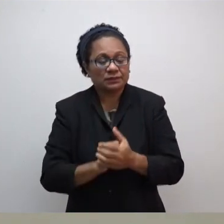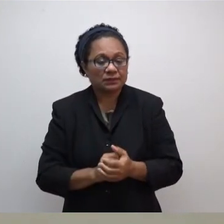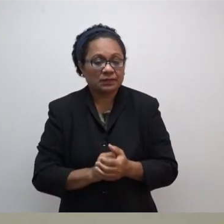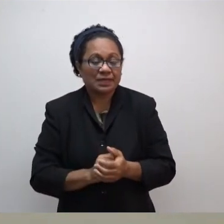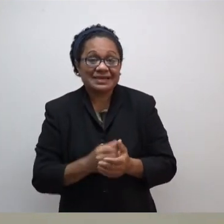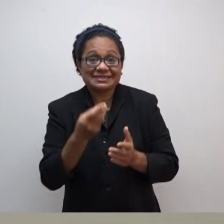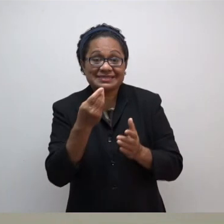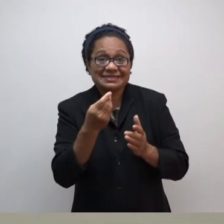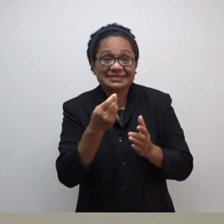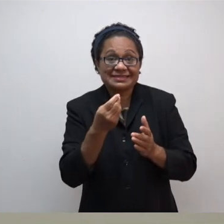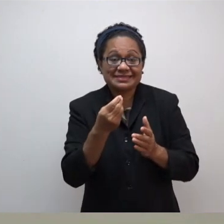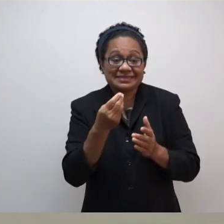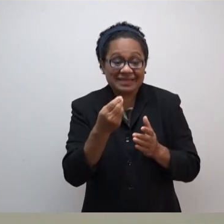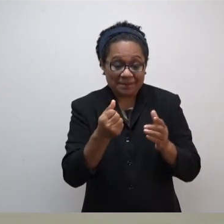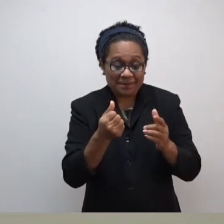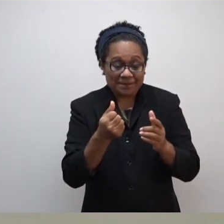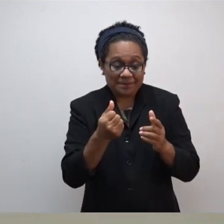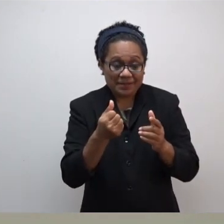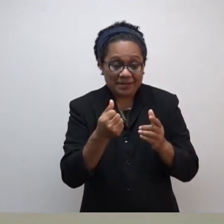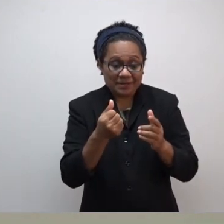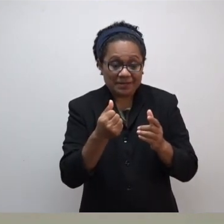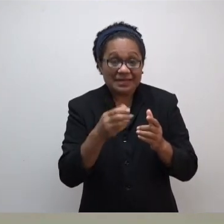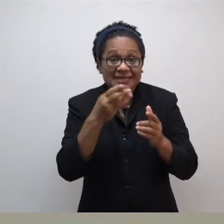like I said, the data gathering has been very good.